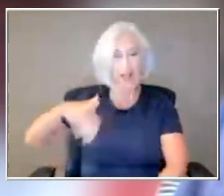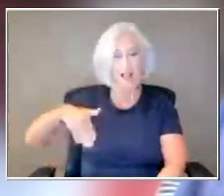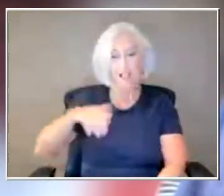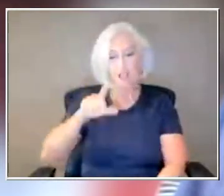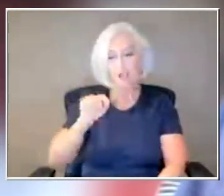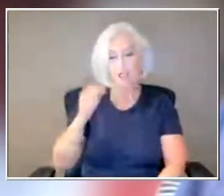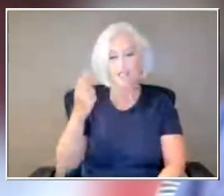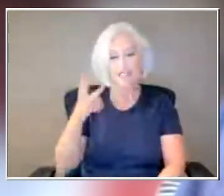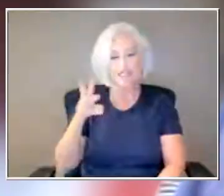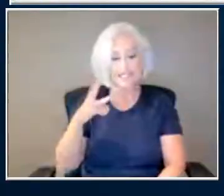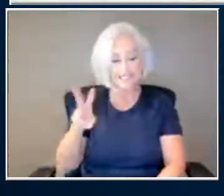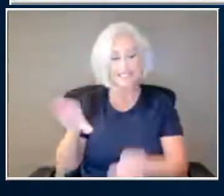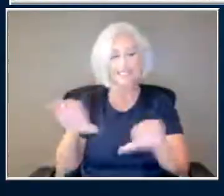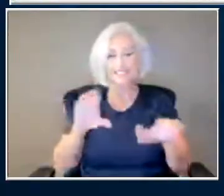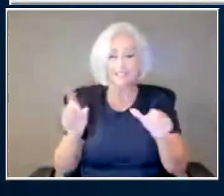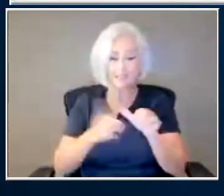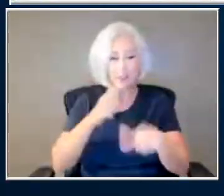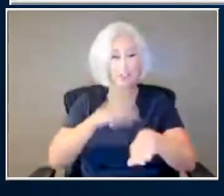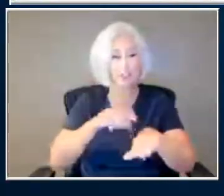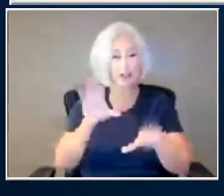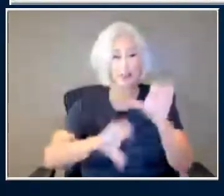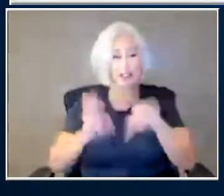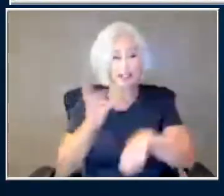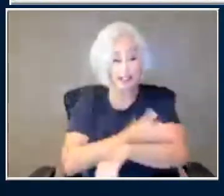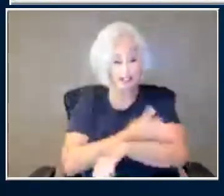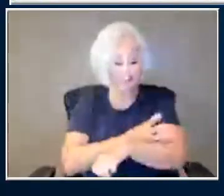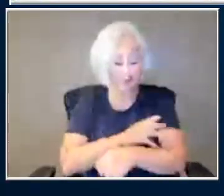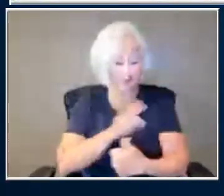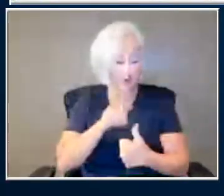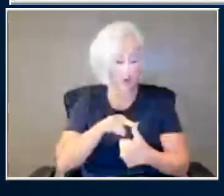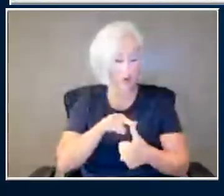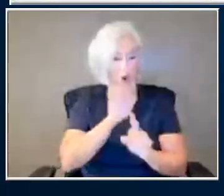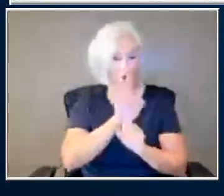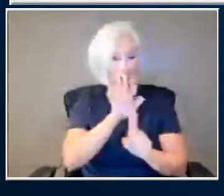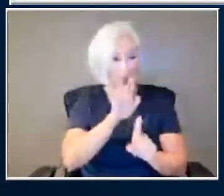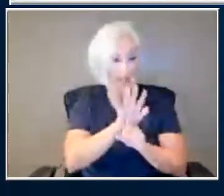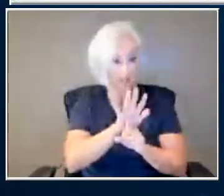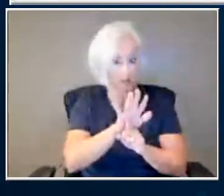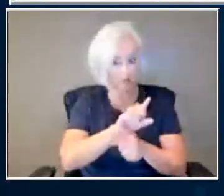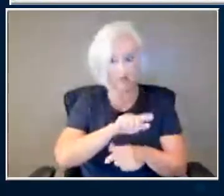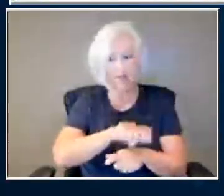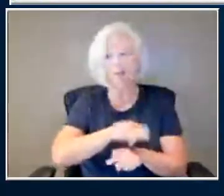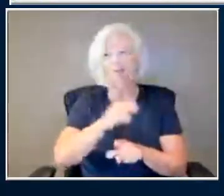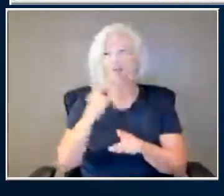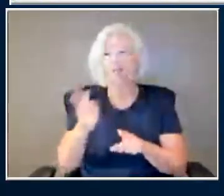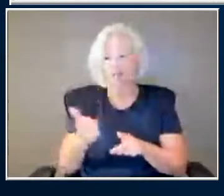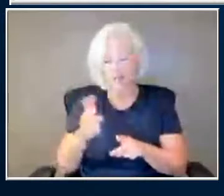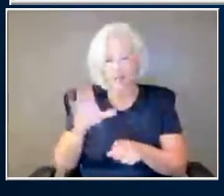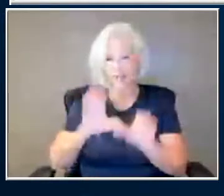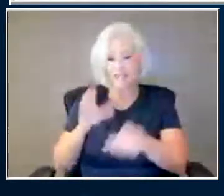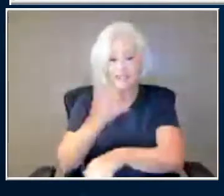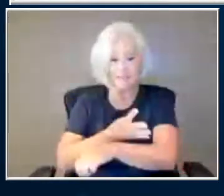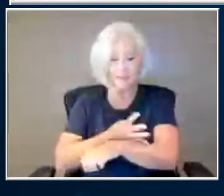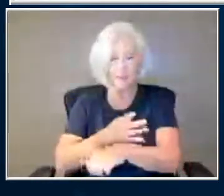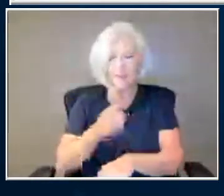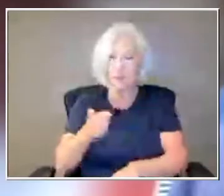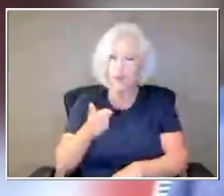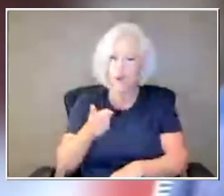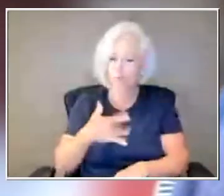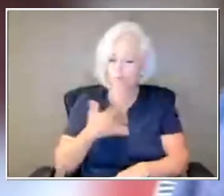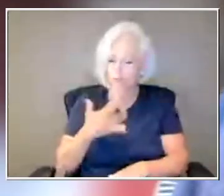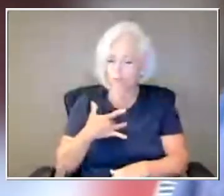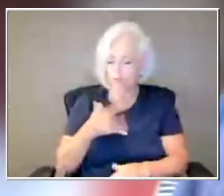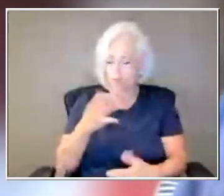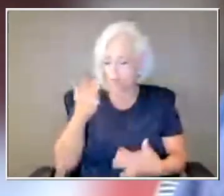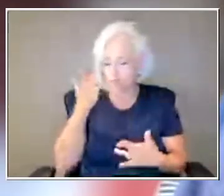chemo. So you did radiation, then chemo. Tell us about the side effects. How did you handle those? What were they? Well,